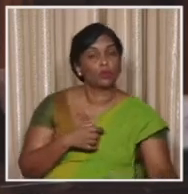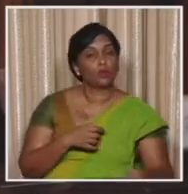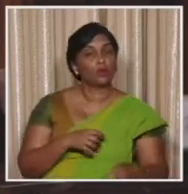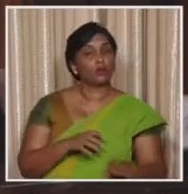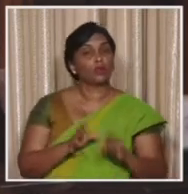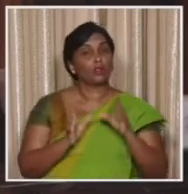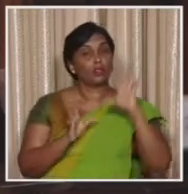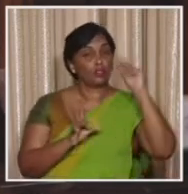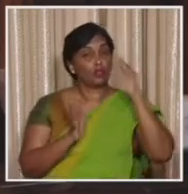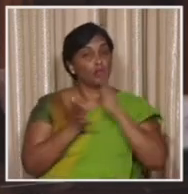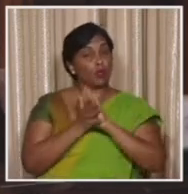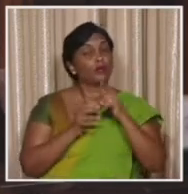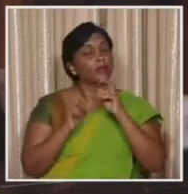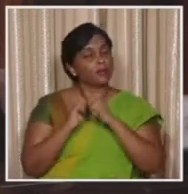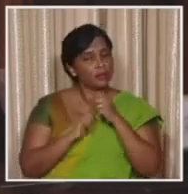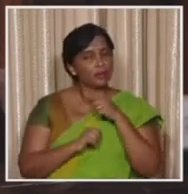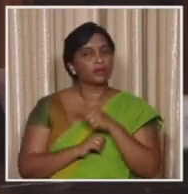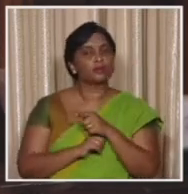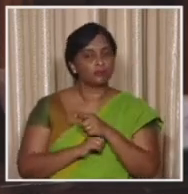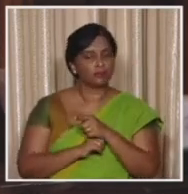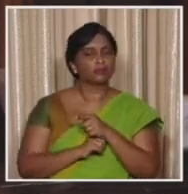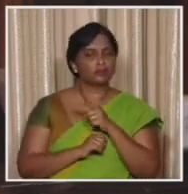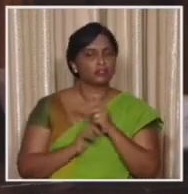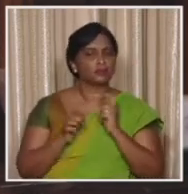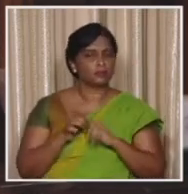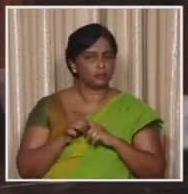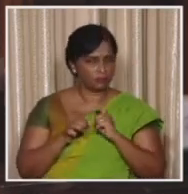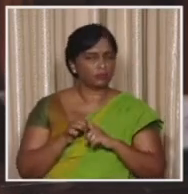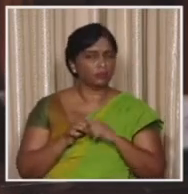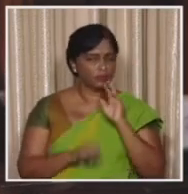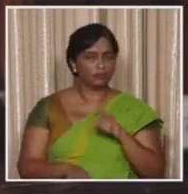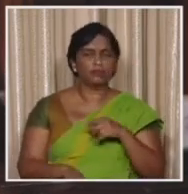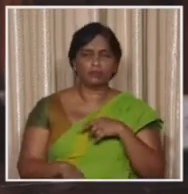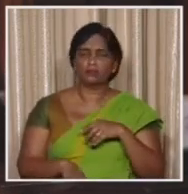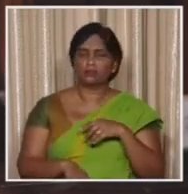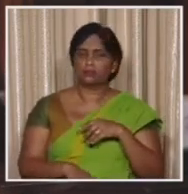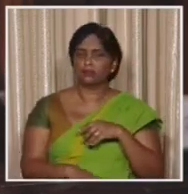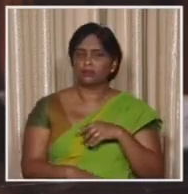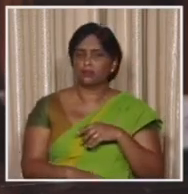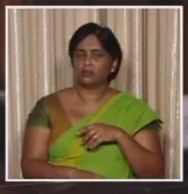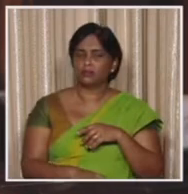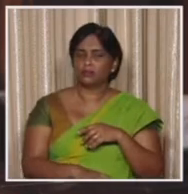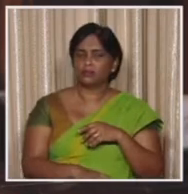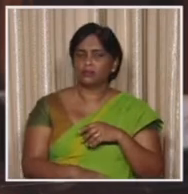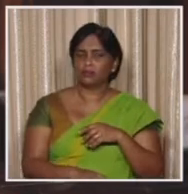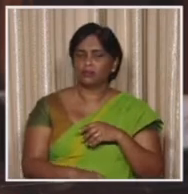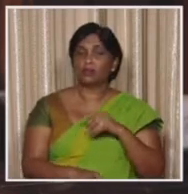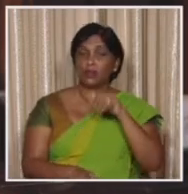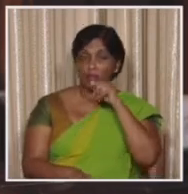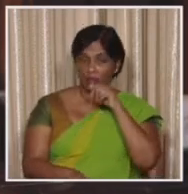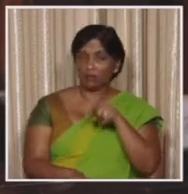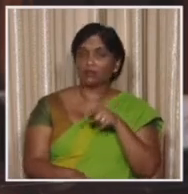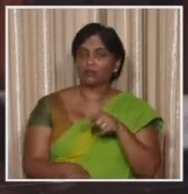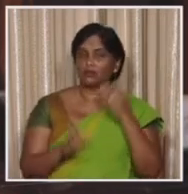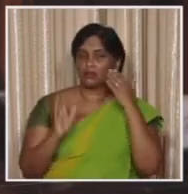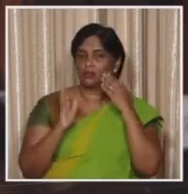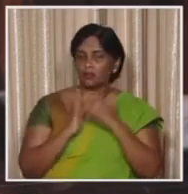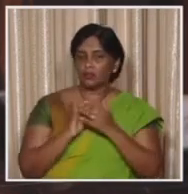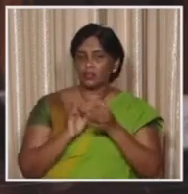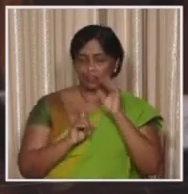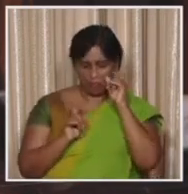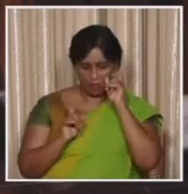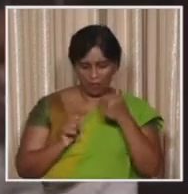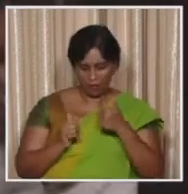still doing what they want. So there is a problem. But I'm glad if the president is looking at it. So there is no debate, further debate on that. Thank